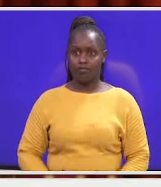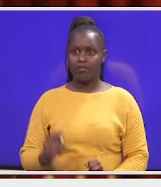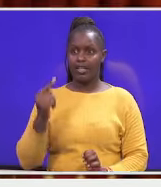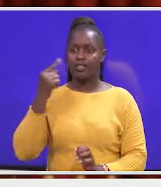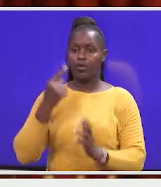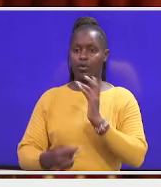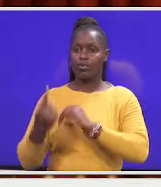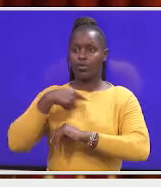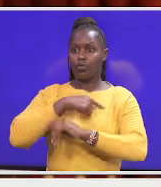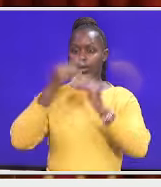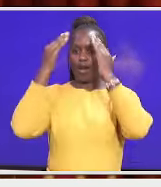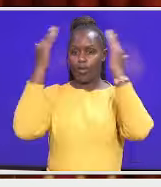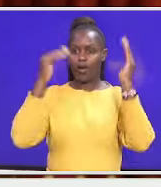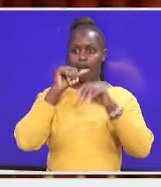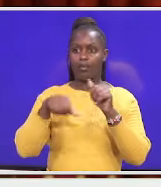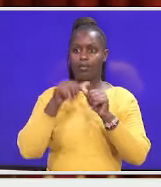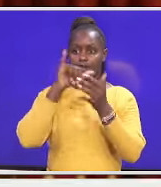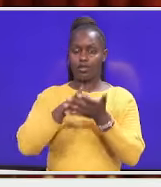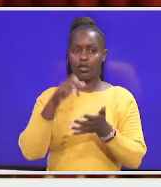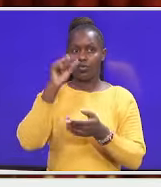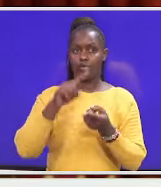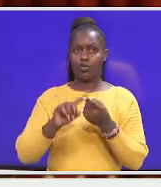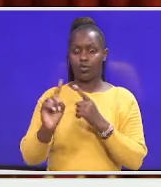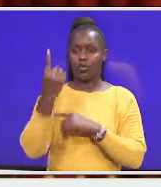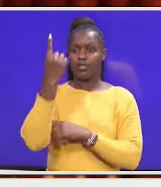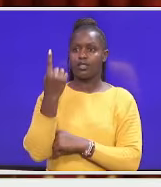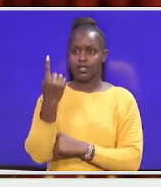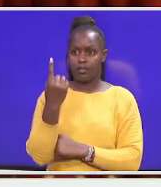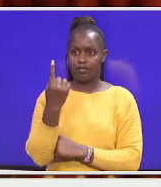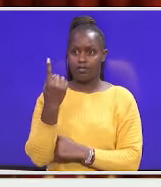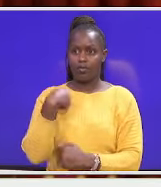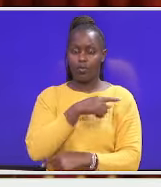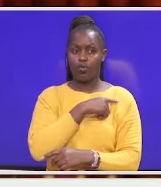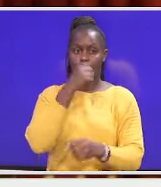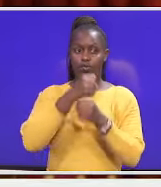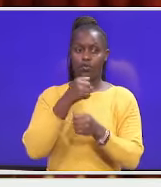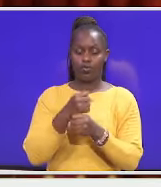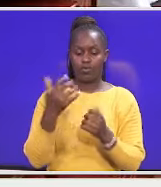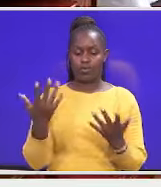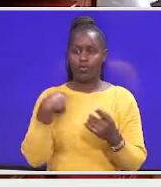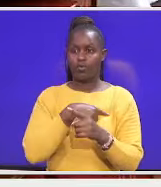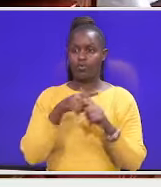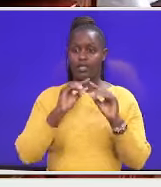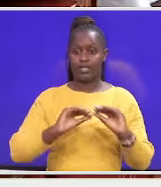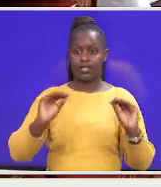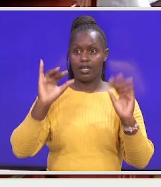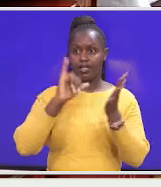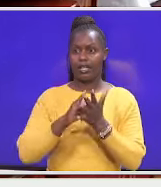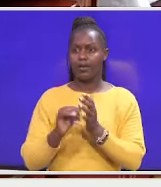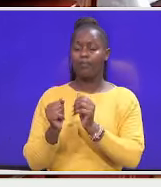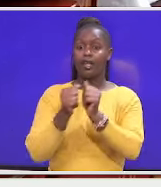We are very much aware of that. So once chair I'm approved, I'm going to deal with this issue. Hii ya